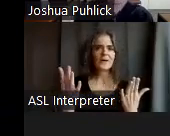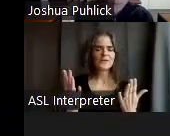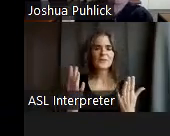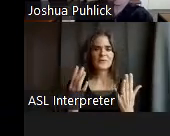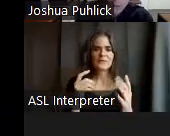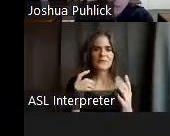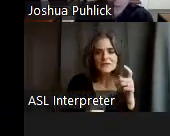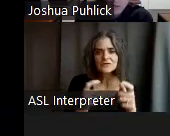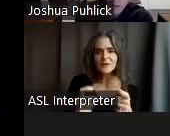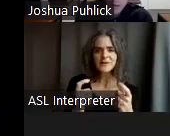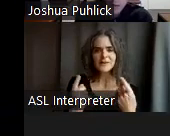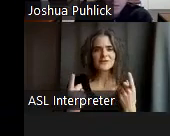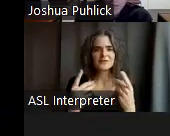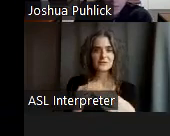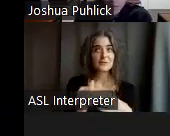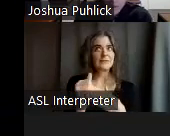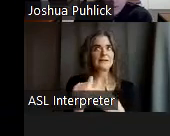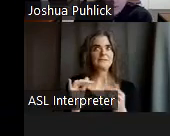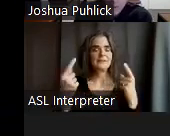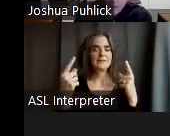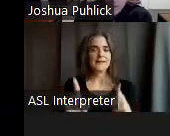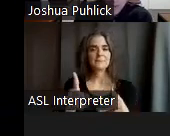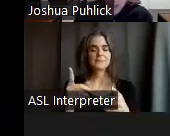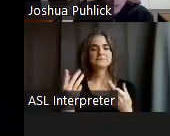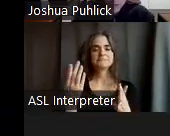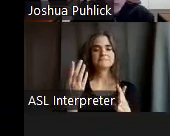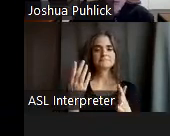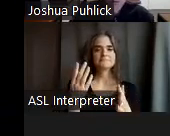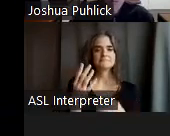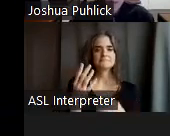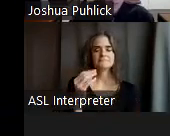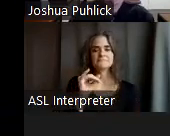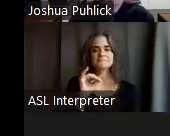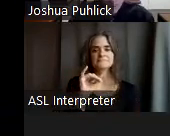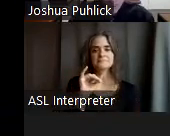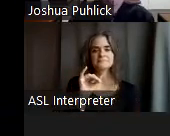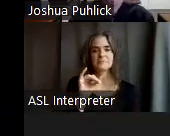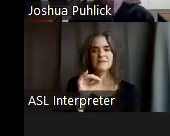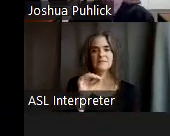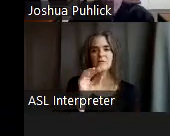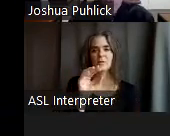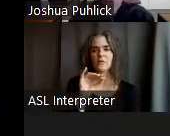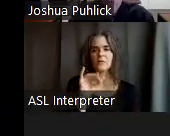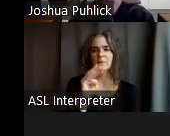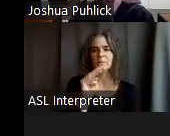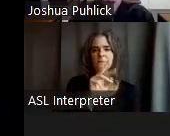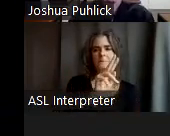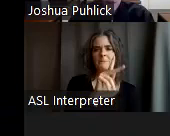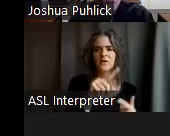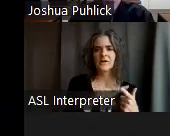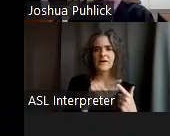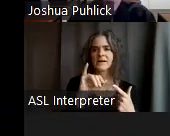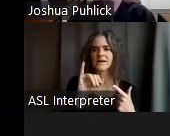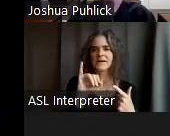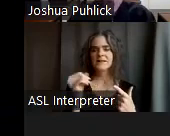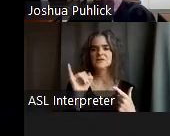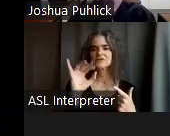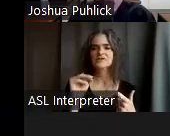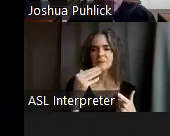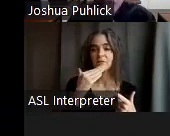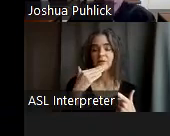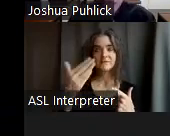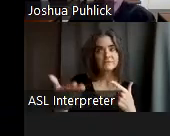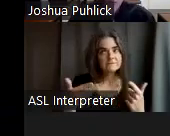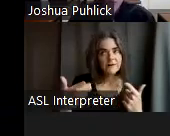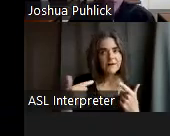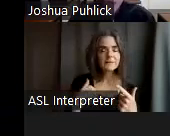I especially thank Jeff and Jim for inviting me to present today. And what I'm going to